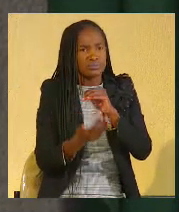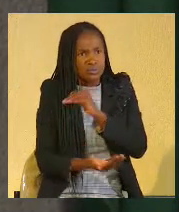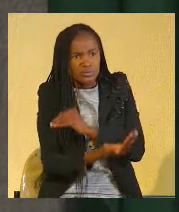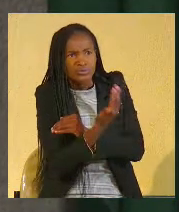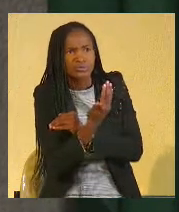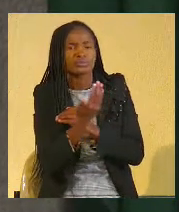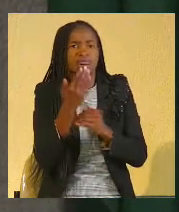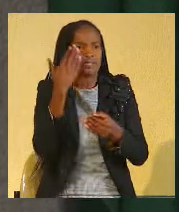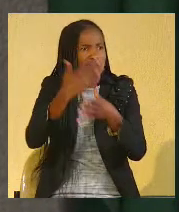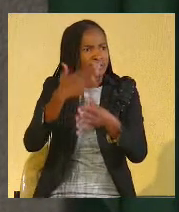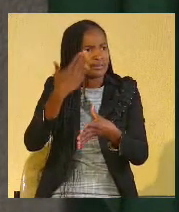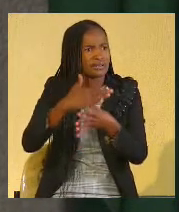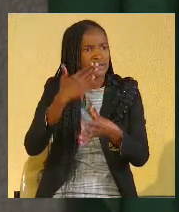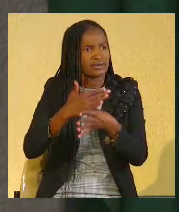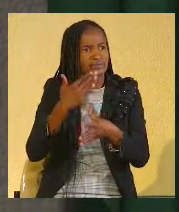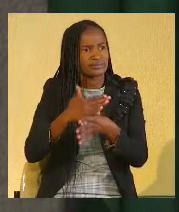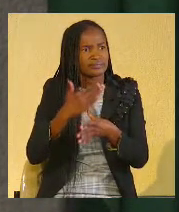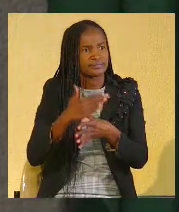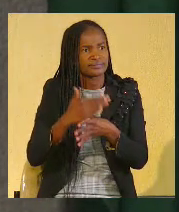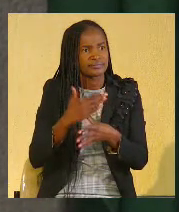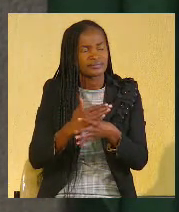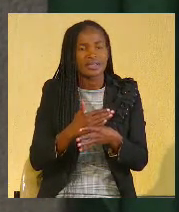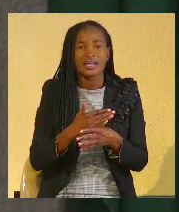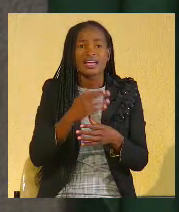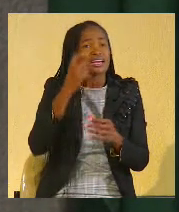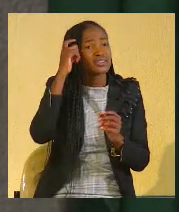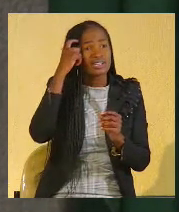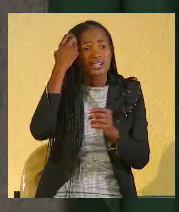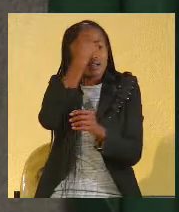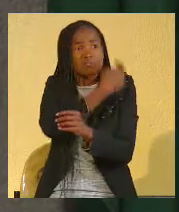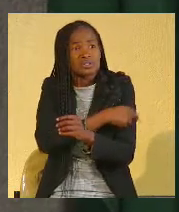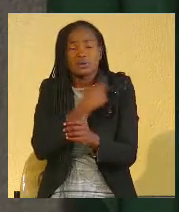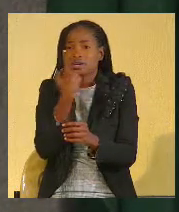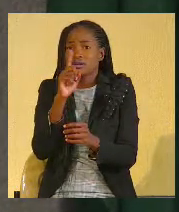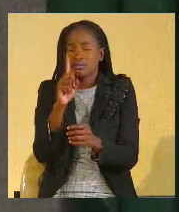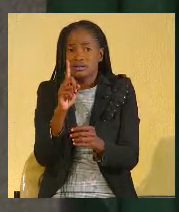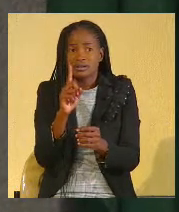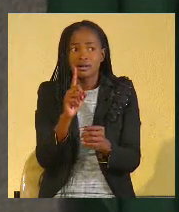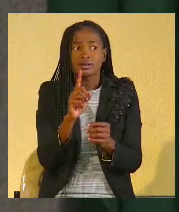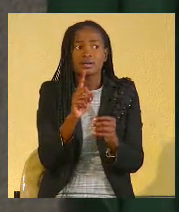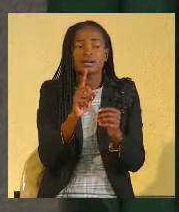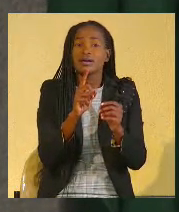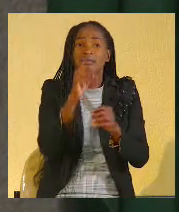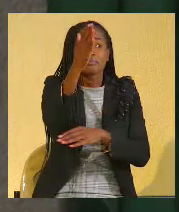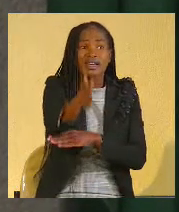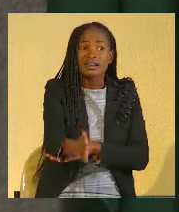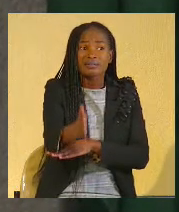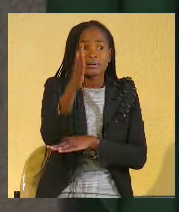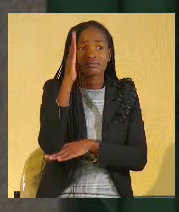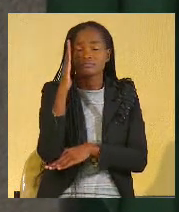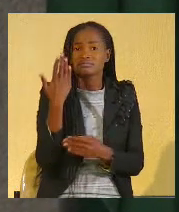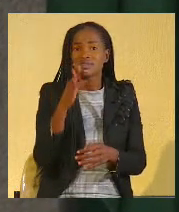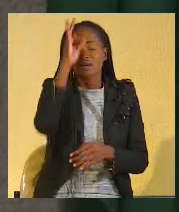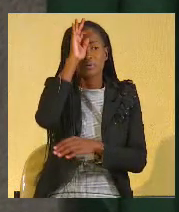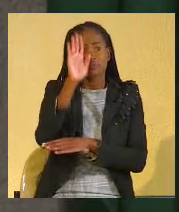really trying to put things in place. Not only in the hospitals, not only in the public, but also at the checkpoints. We have people who are